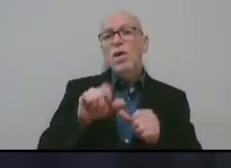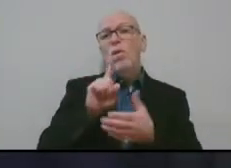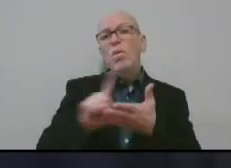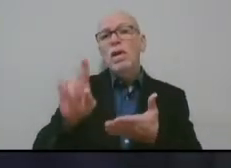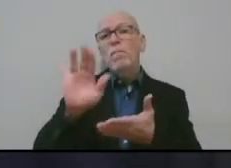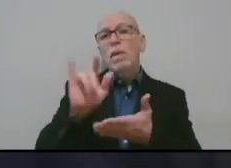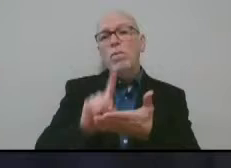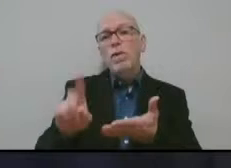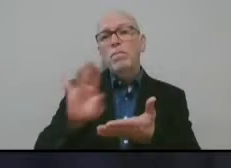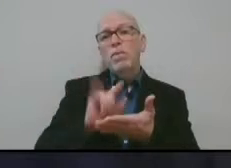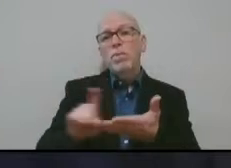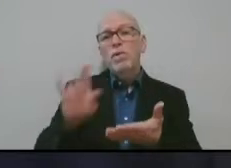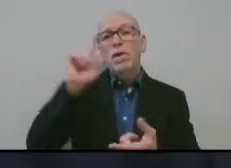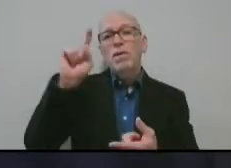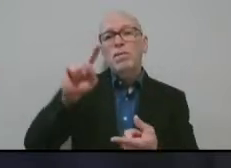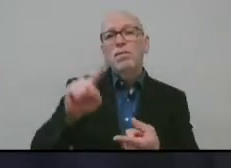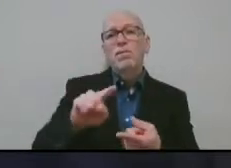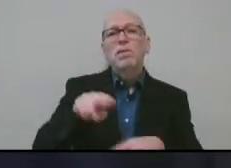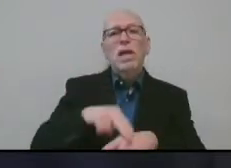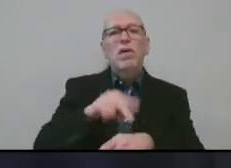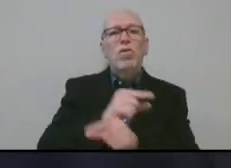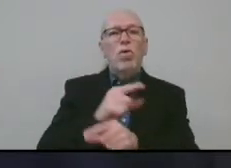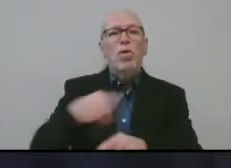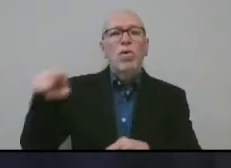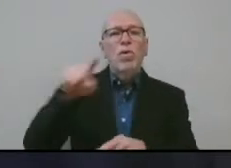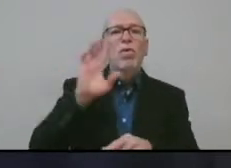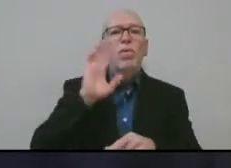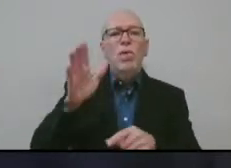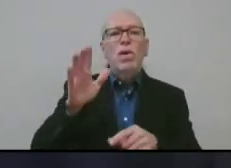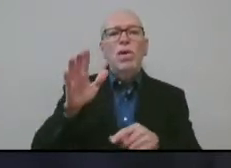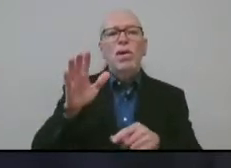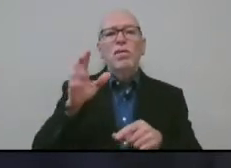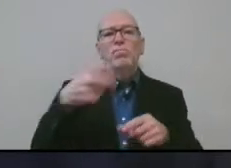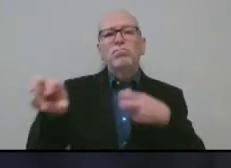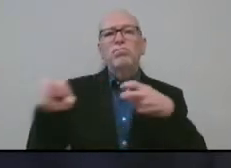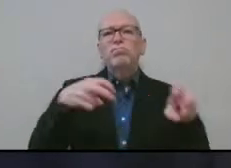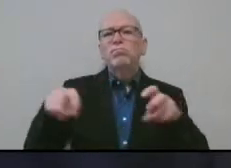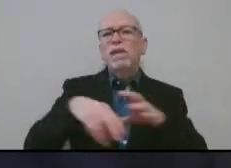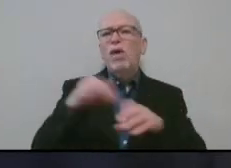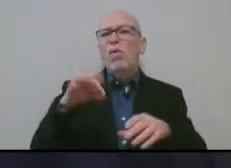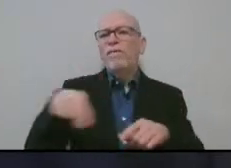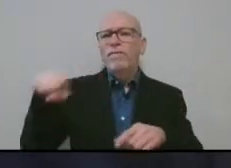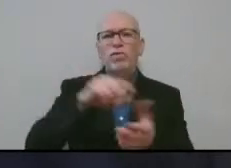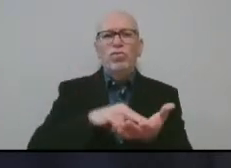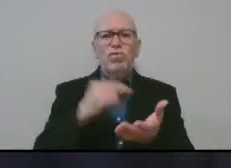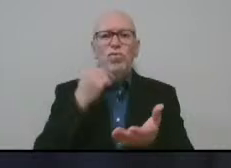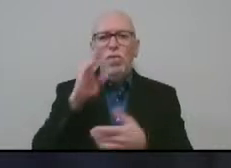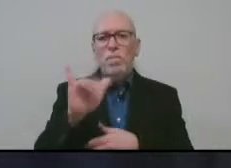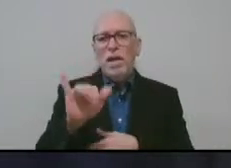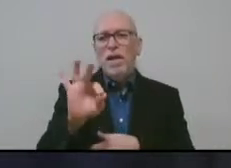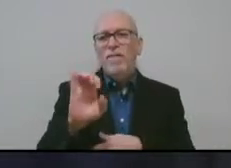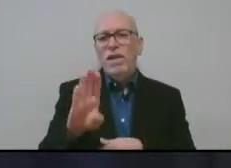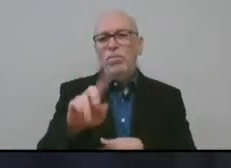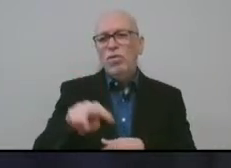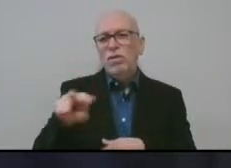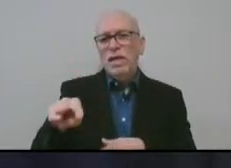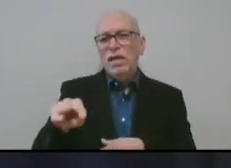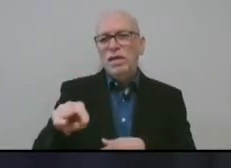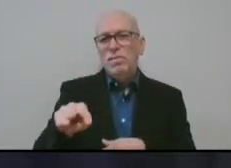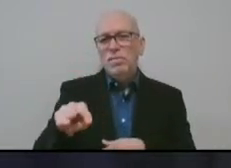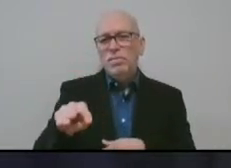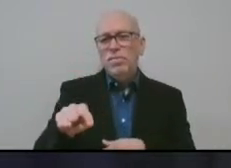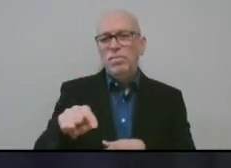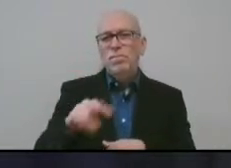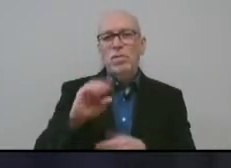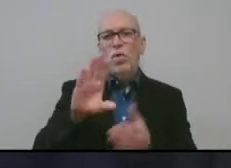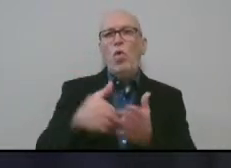with over 80% of Indiana National Guard men and women transitioning out of facilities by February 22nd, and all of them